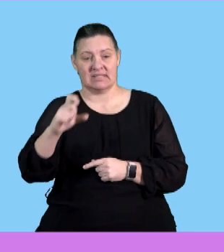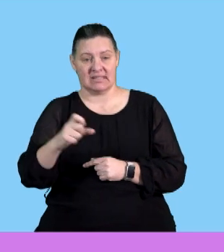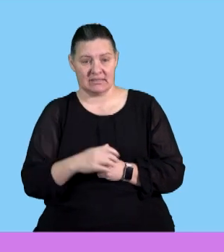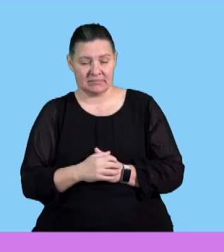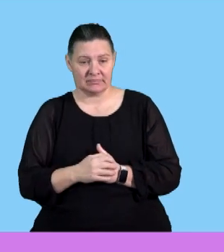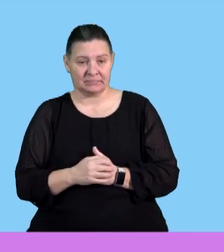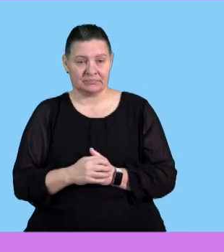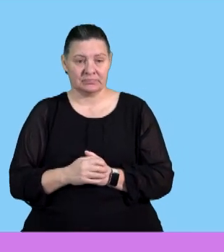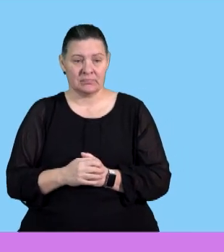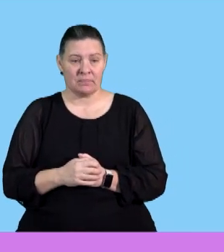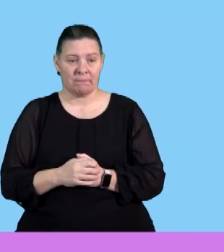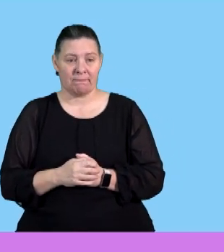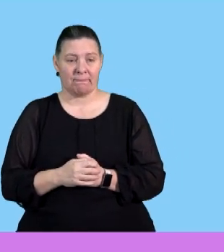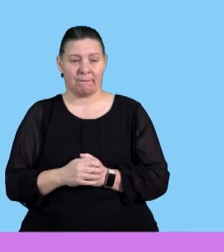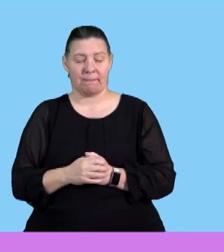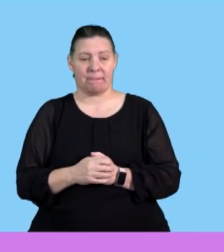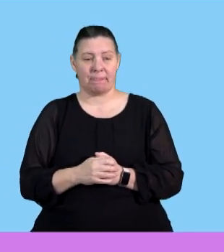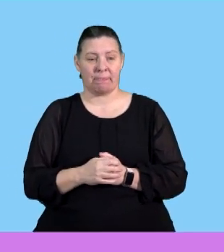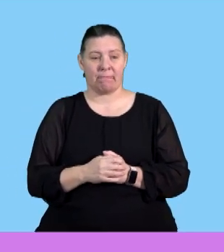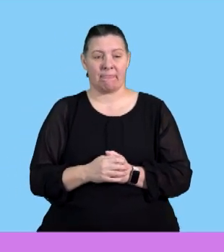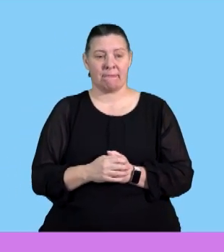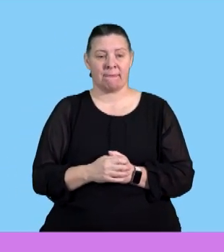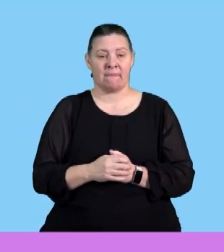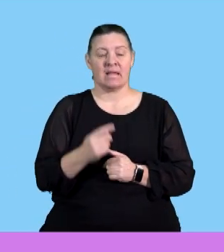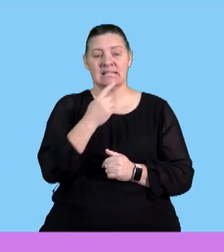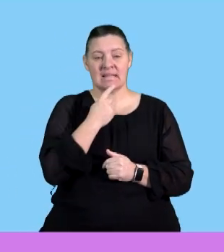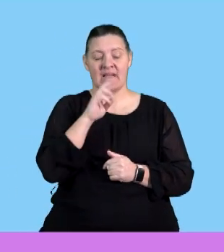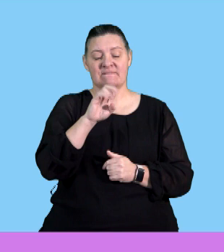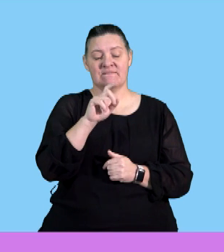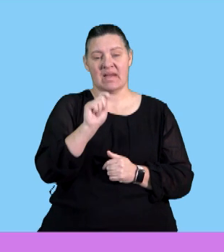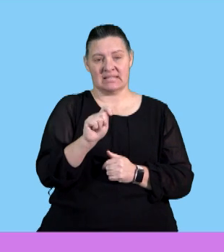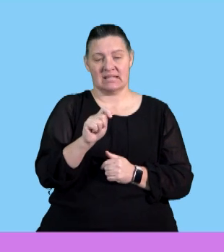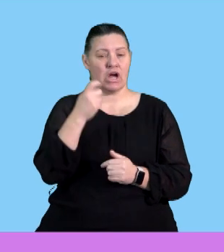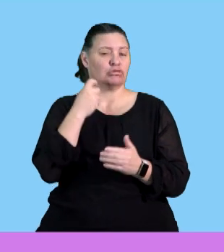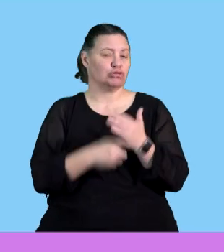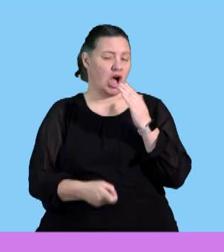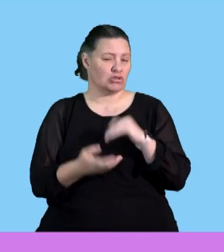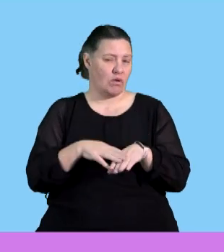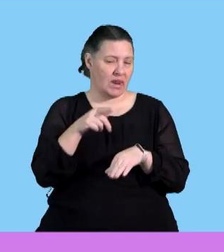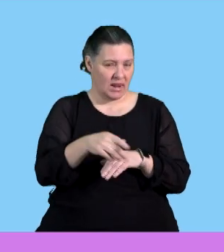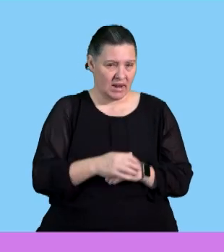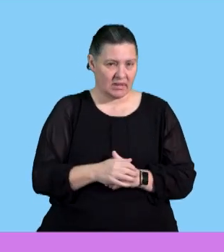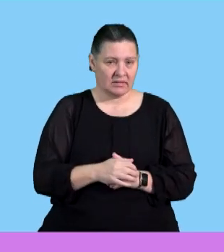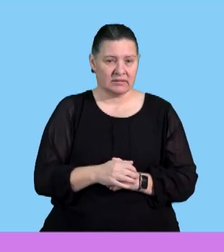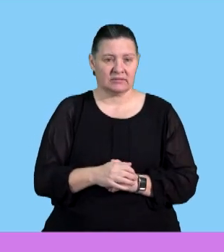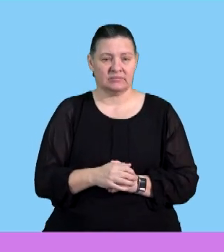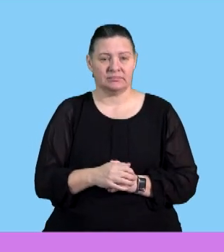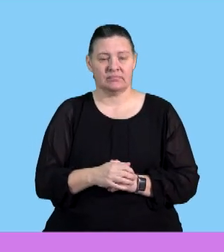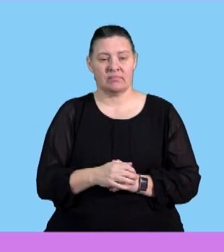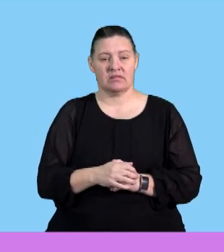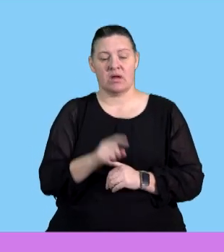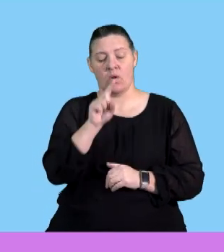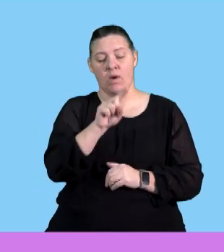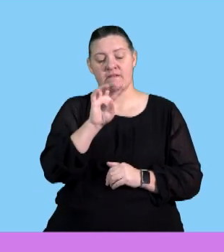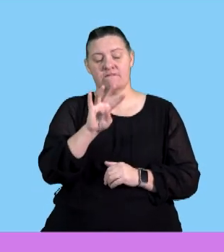144.37. Right, so now let us see the amount of VAT that will be charged on this. So we are going to